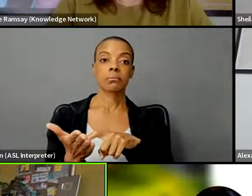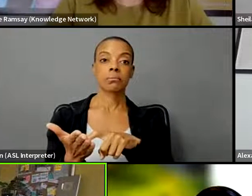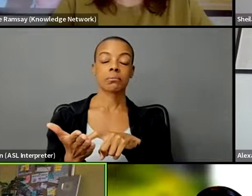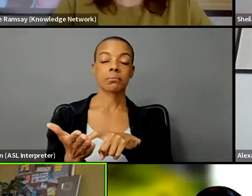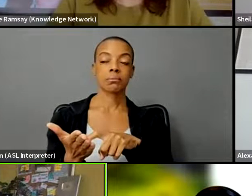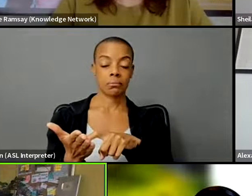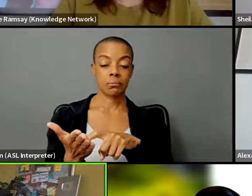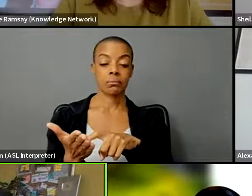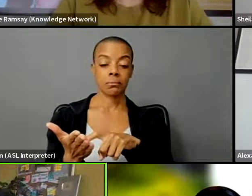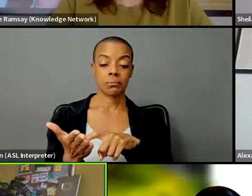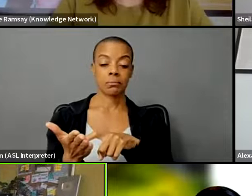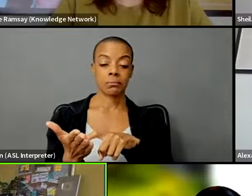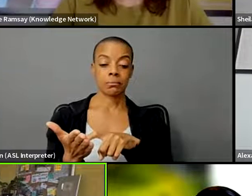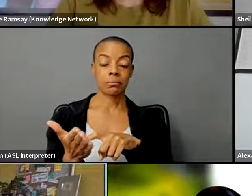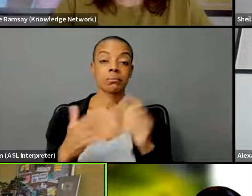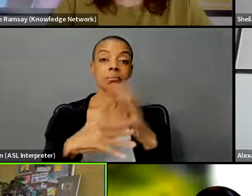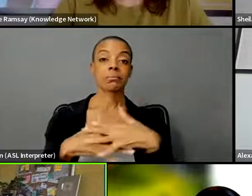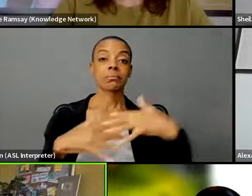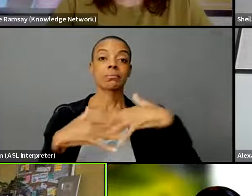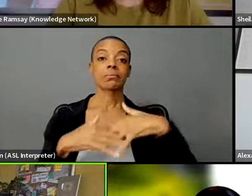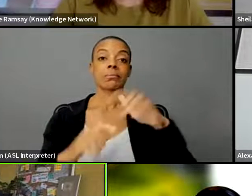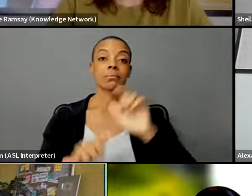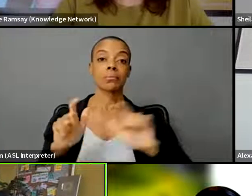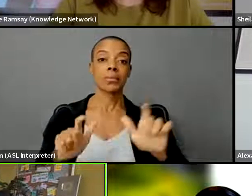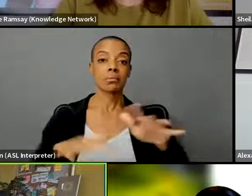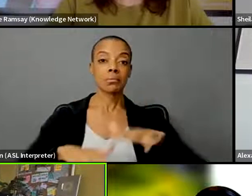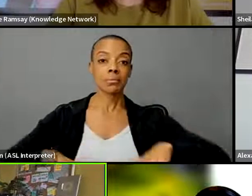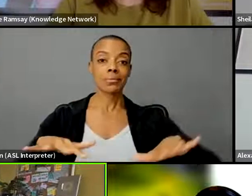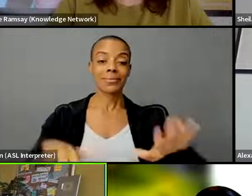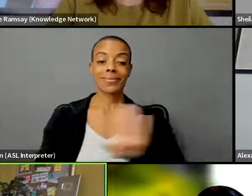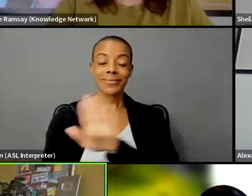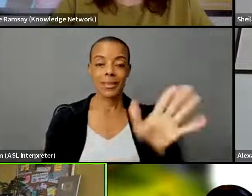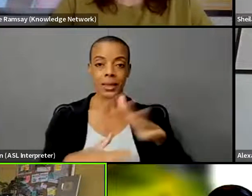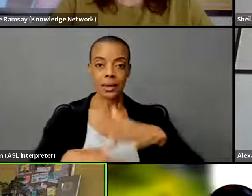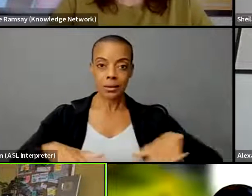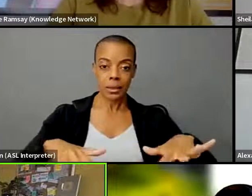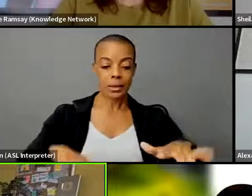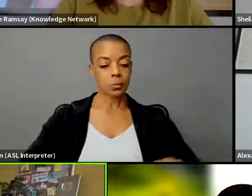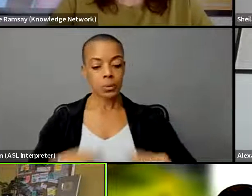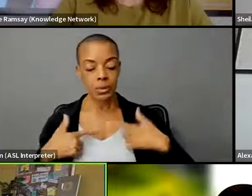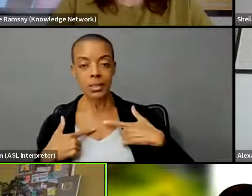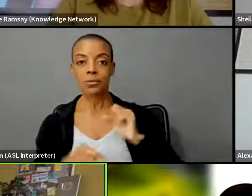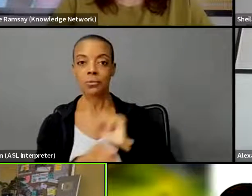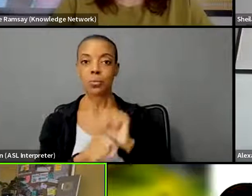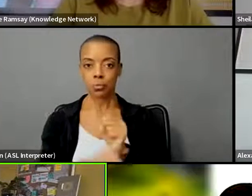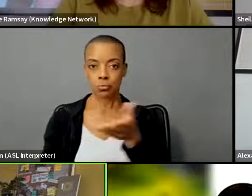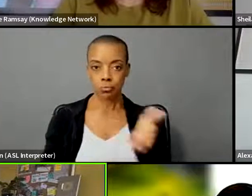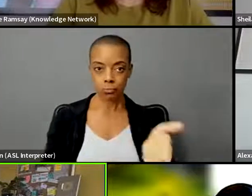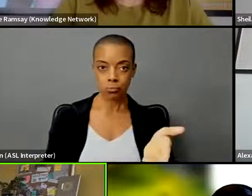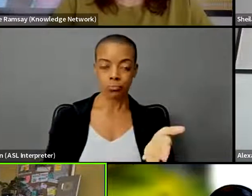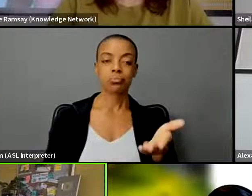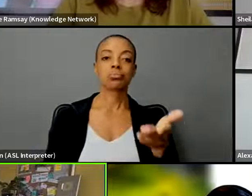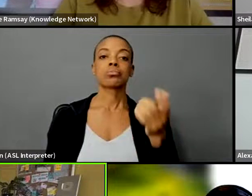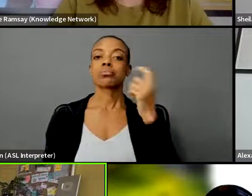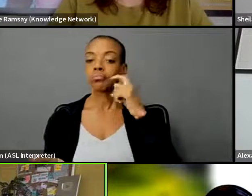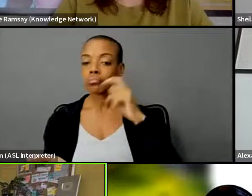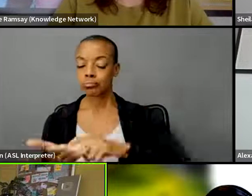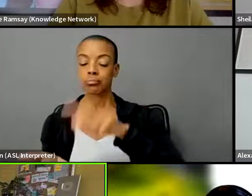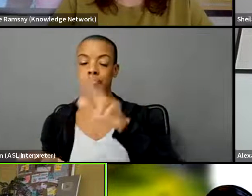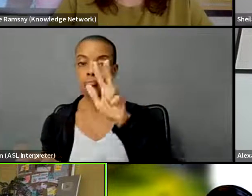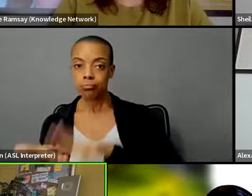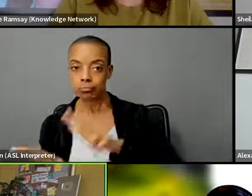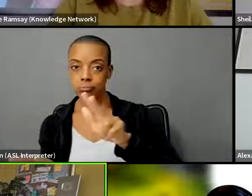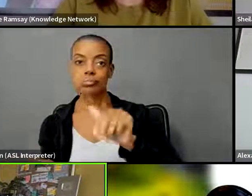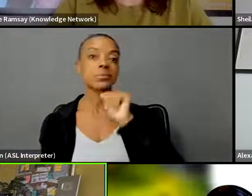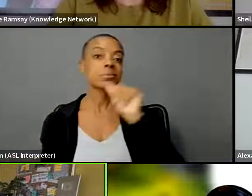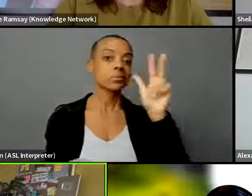I want to acknowledge those Indigenous nations on whose lands we live and work, as well as the treaty territories, the unceded territories, and nations from